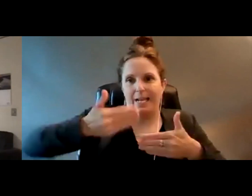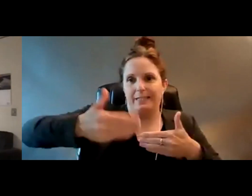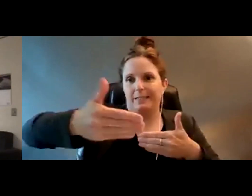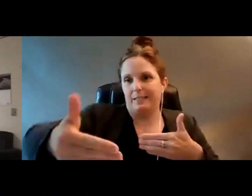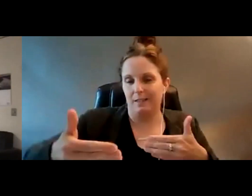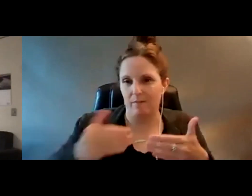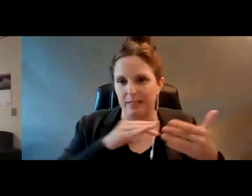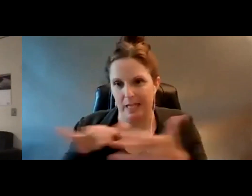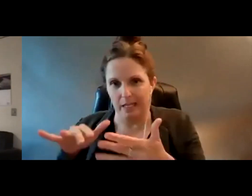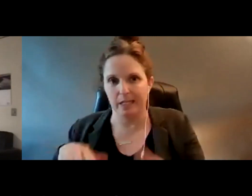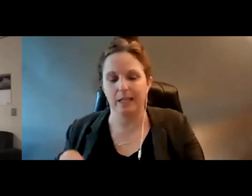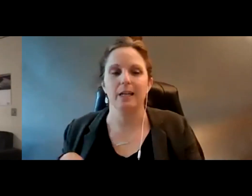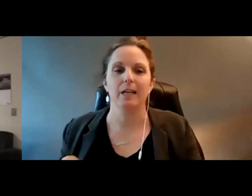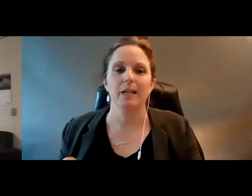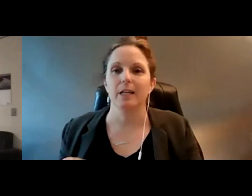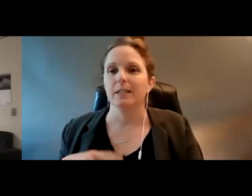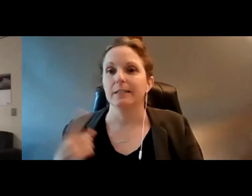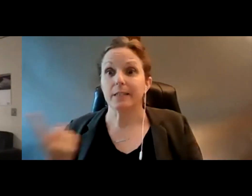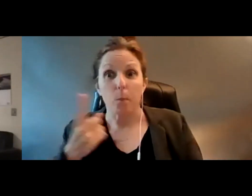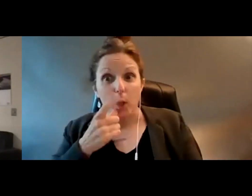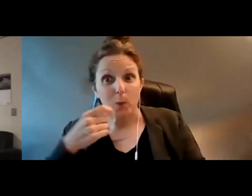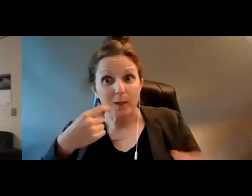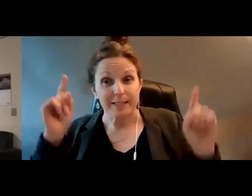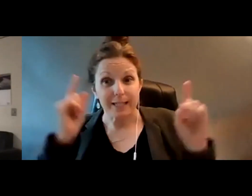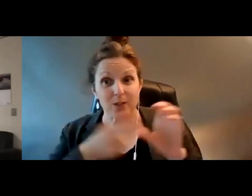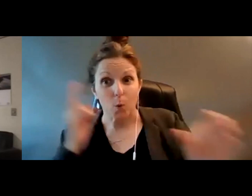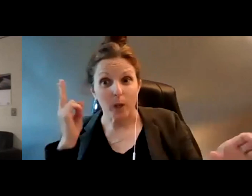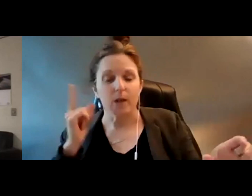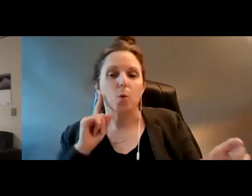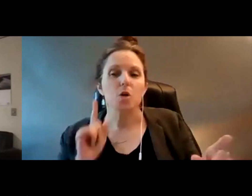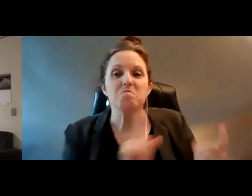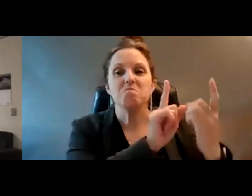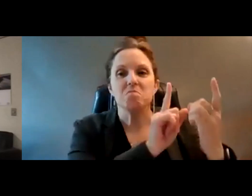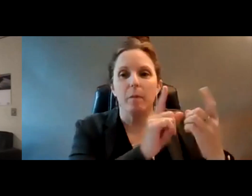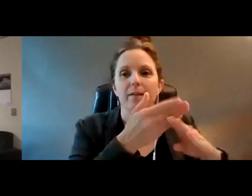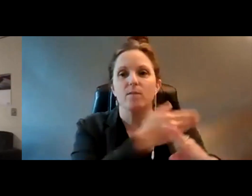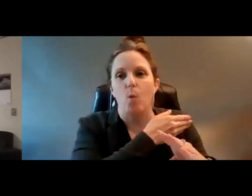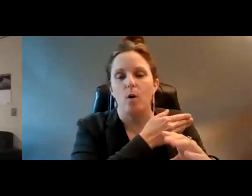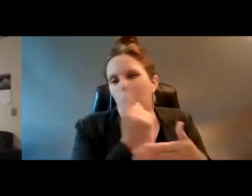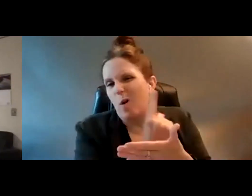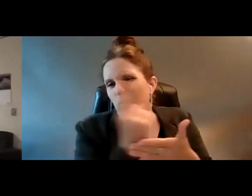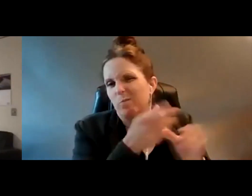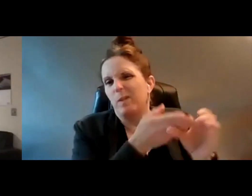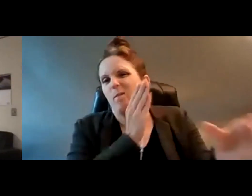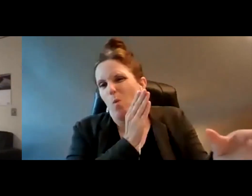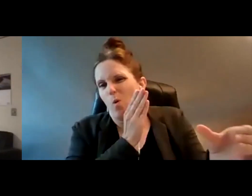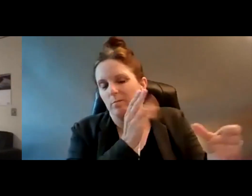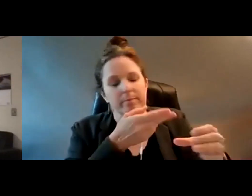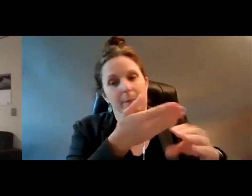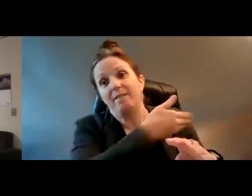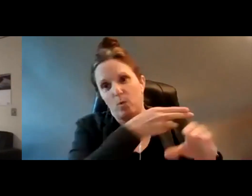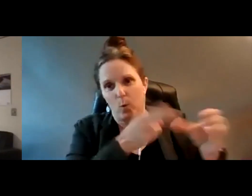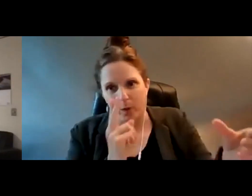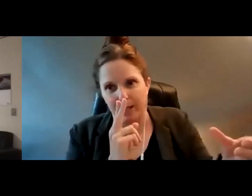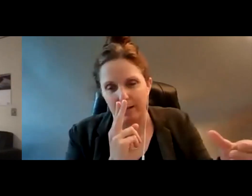we had people with lived experience come to every series of groups. So almost